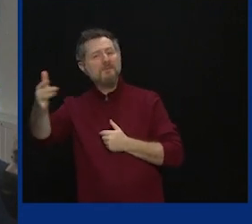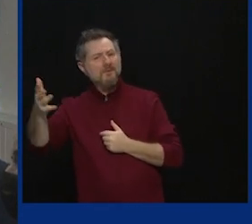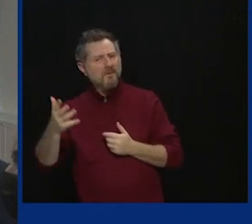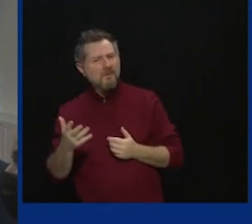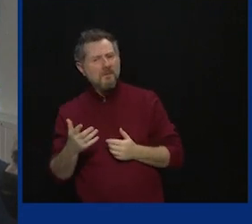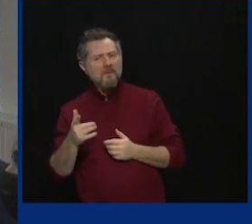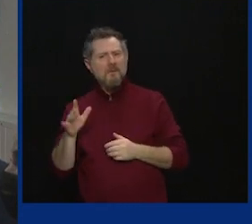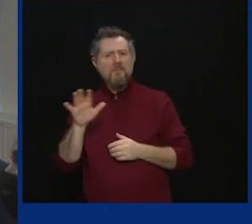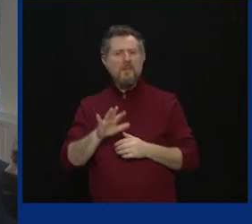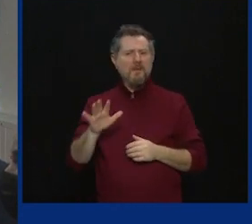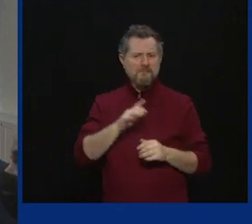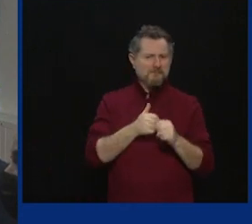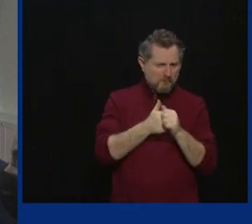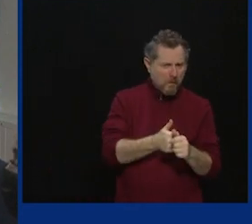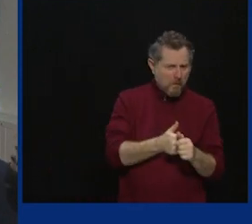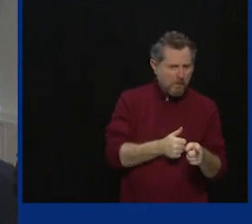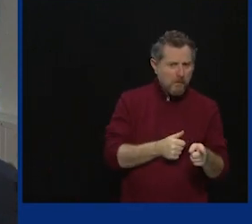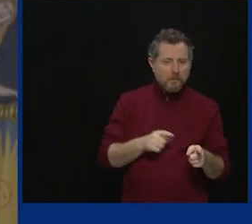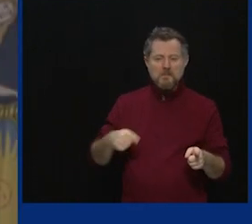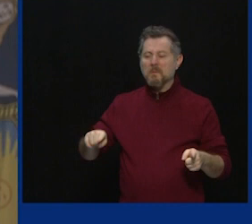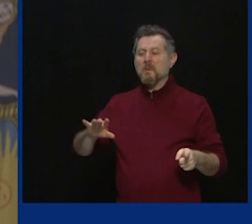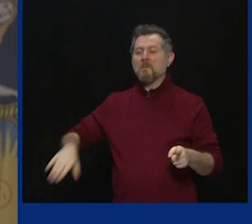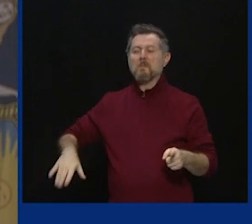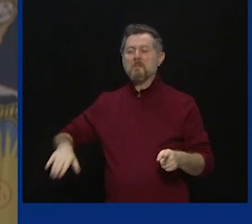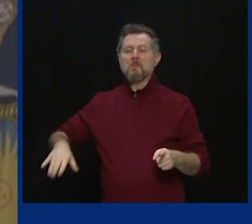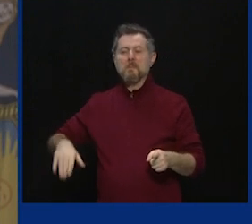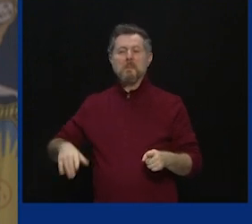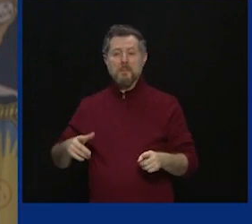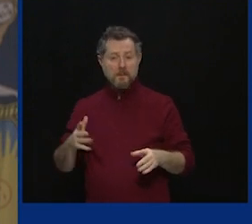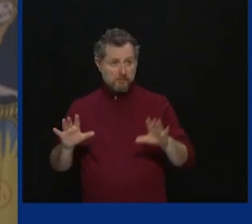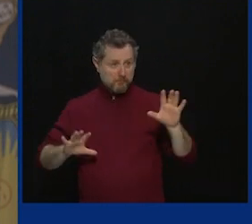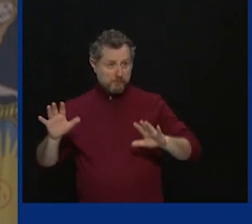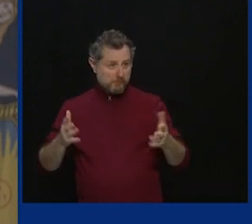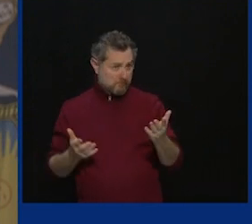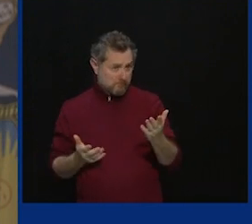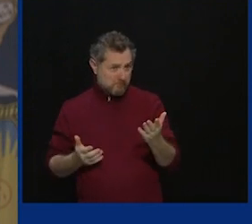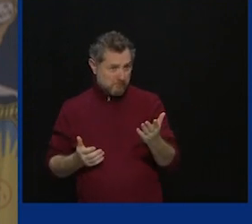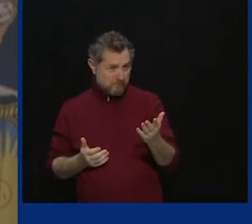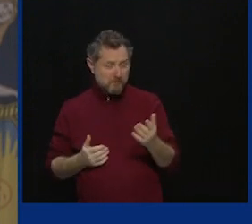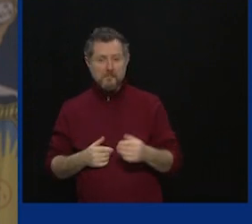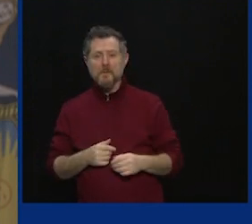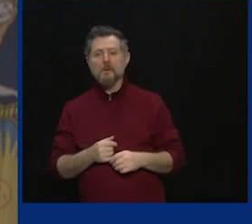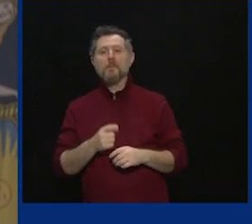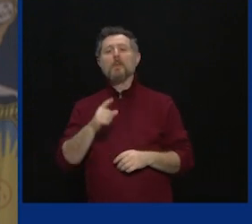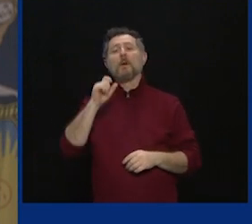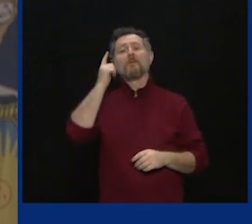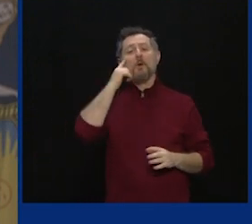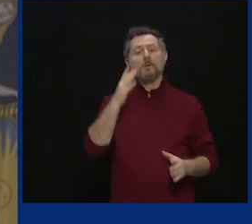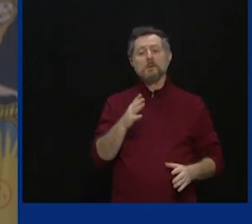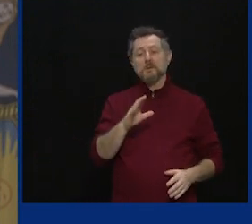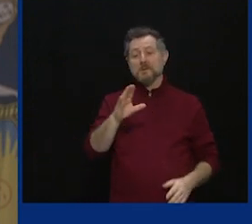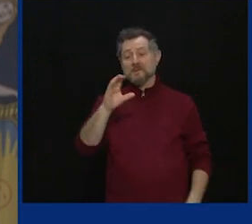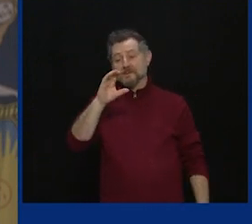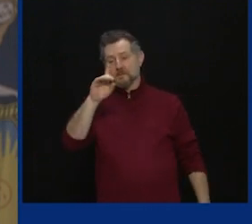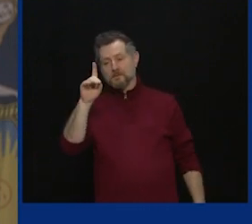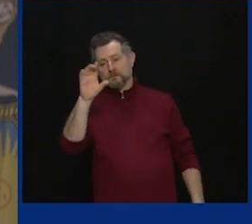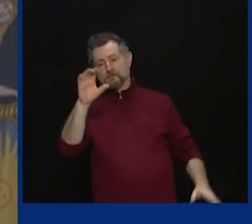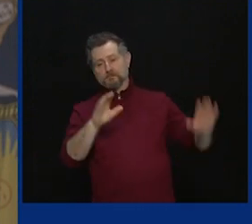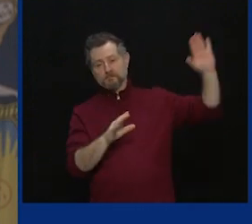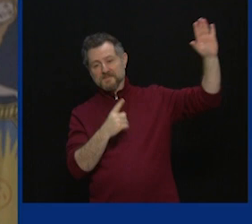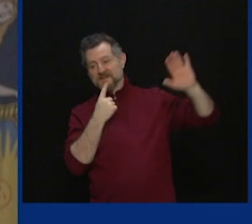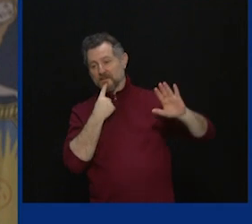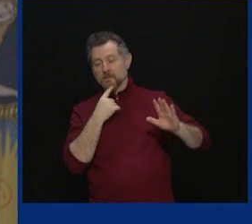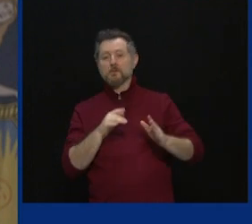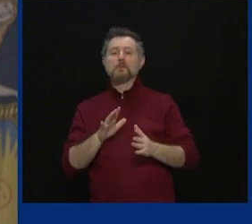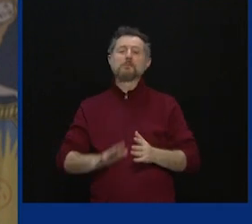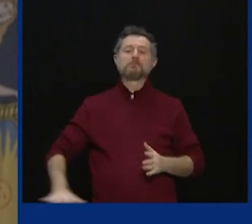where it's really troublesome, they do? According to the CDC, the entire state is a high transmission area. So let's just put that out there.